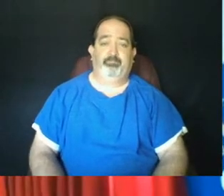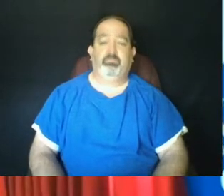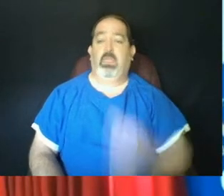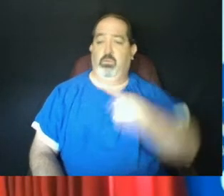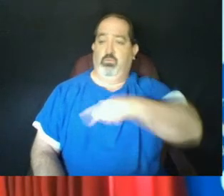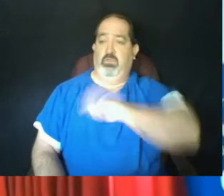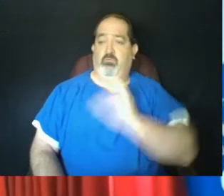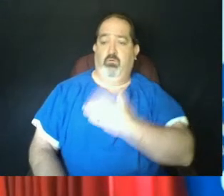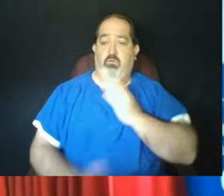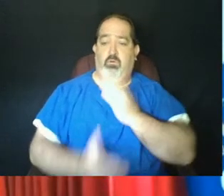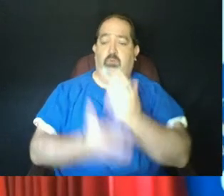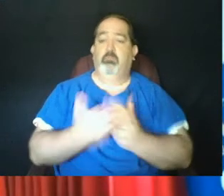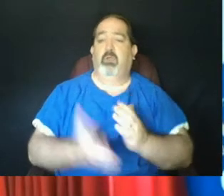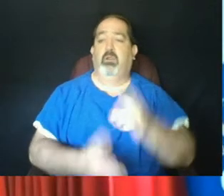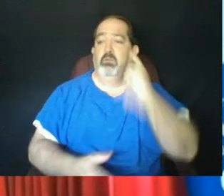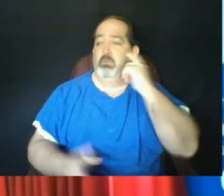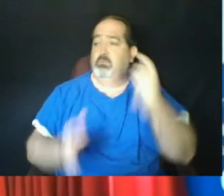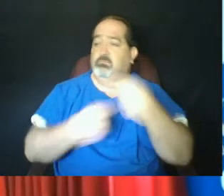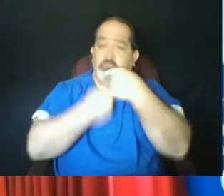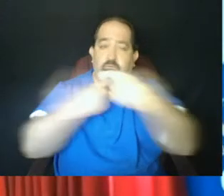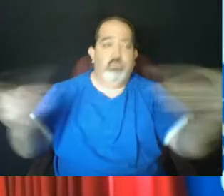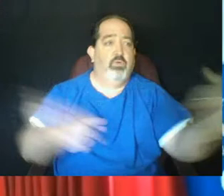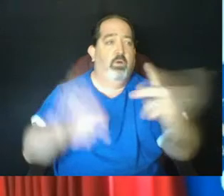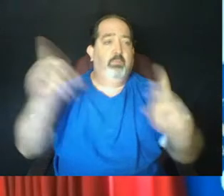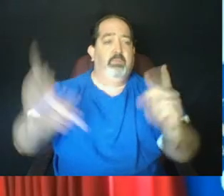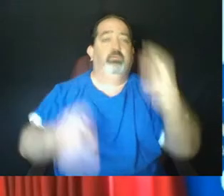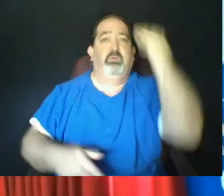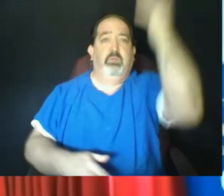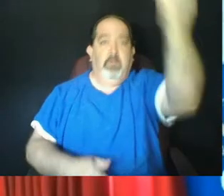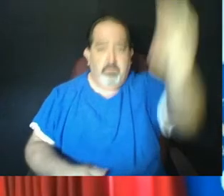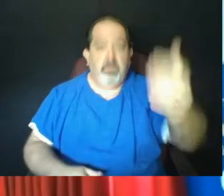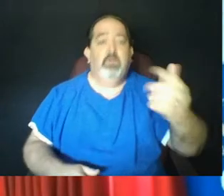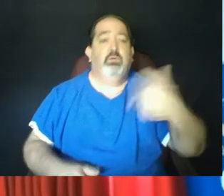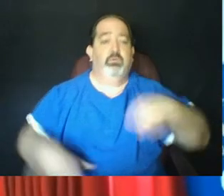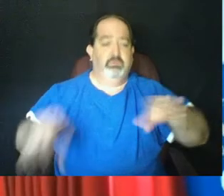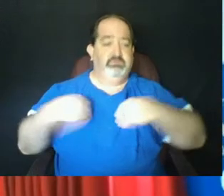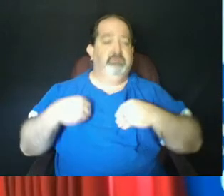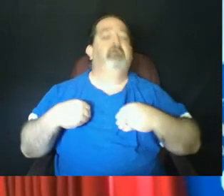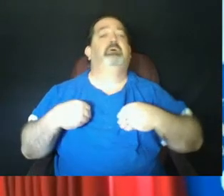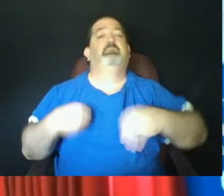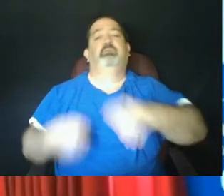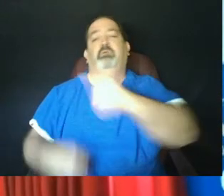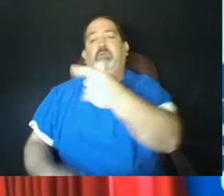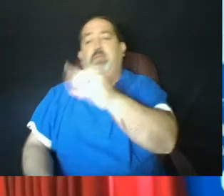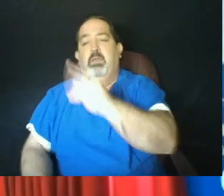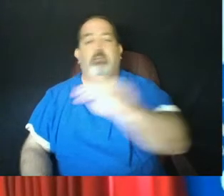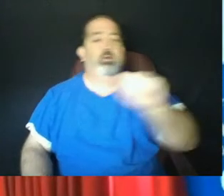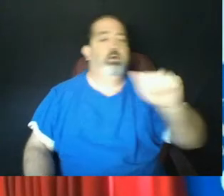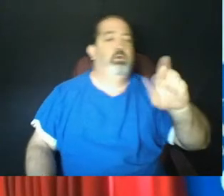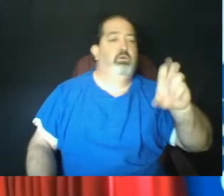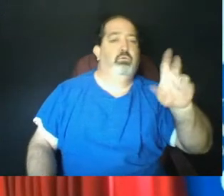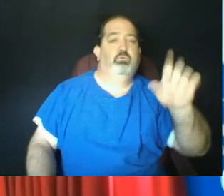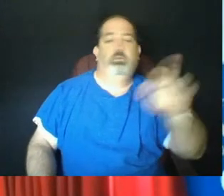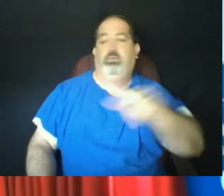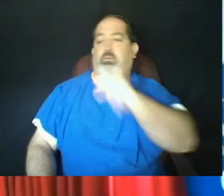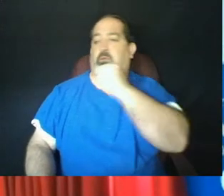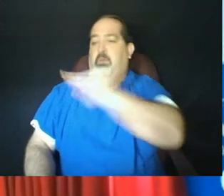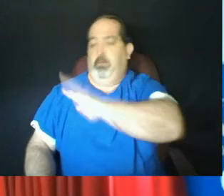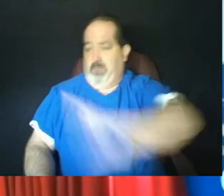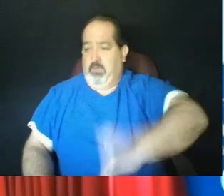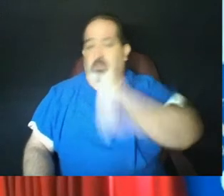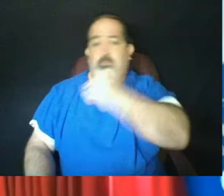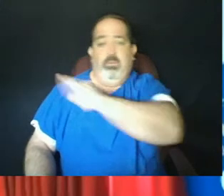And we, for our part, do make known to all present and to come that we do receive Guillaume and Arwen as Baron and Baroness of